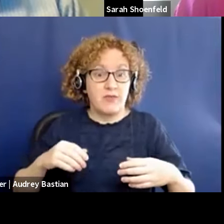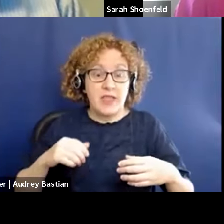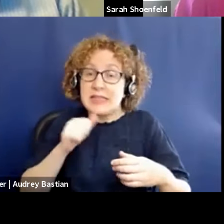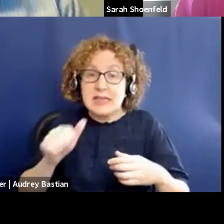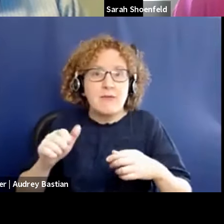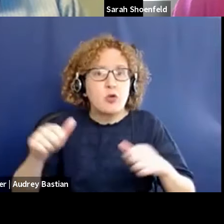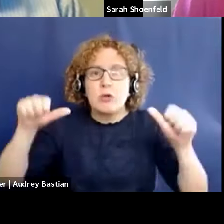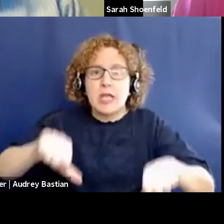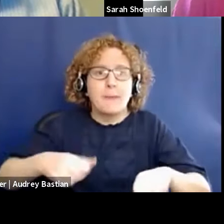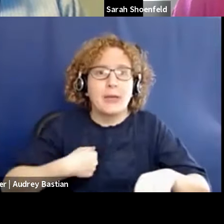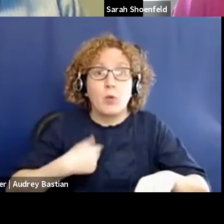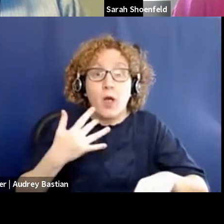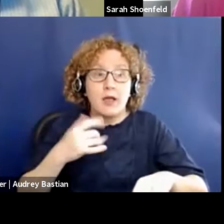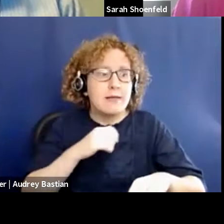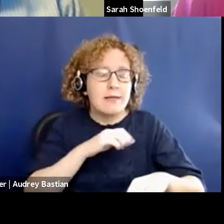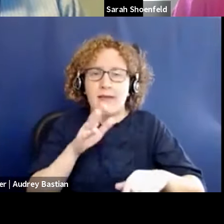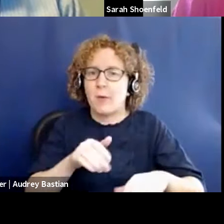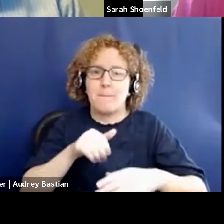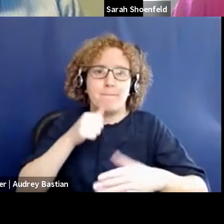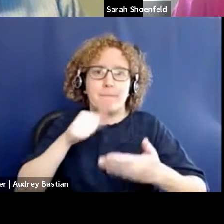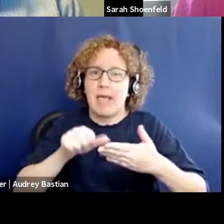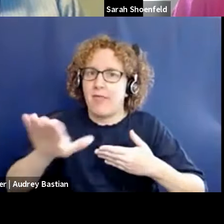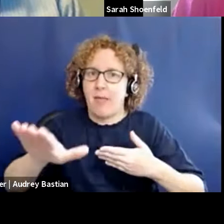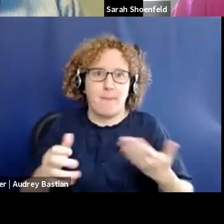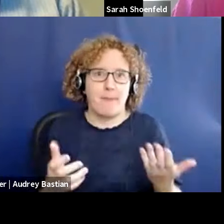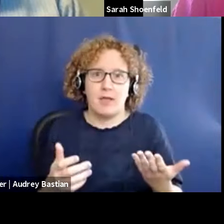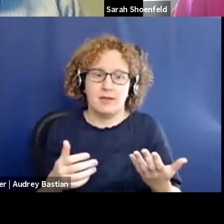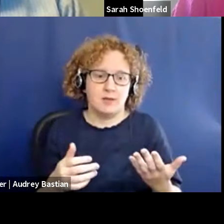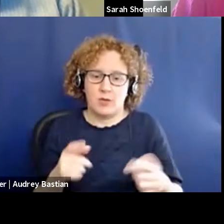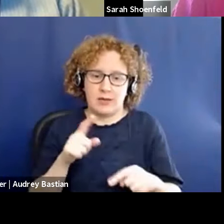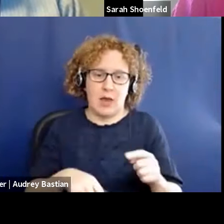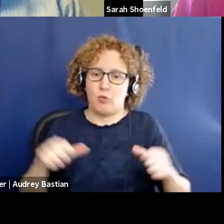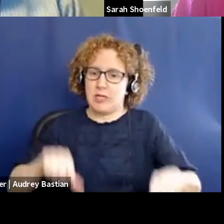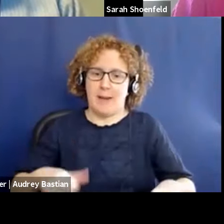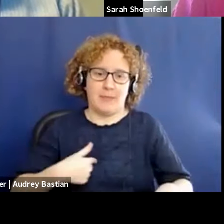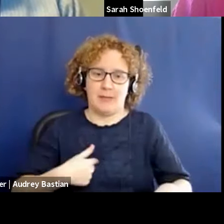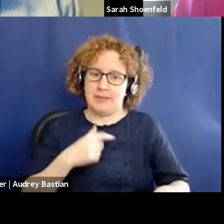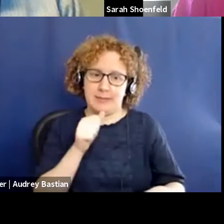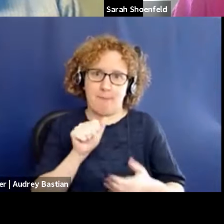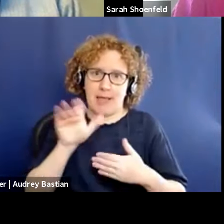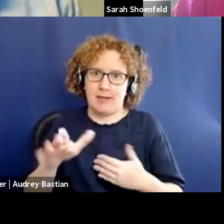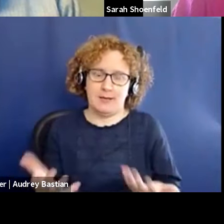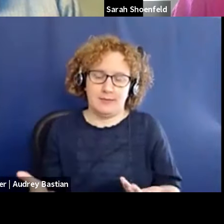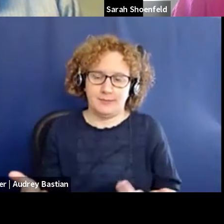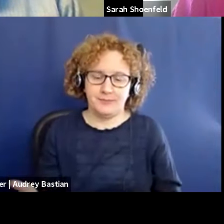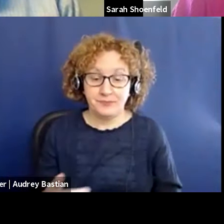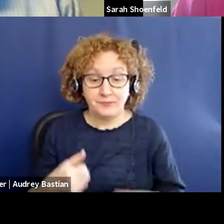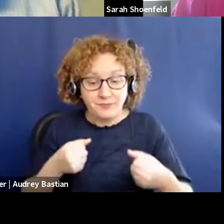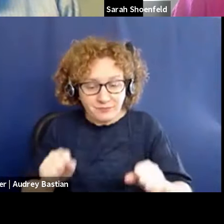even mailed out. When I tried to take the college board exam,